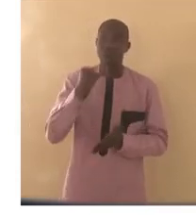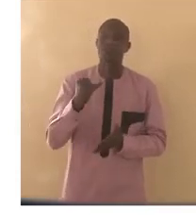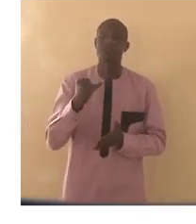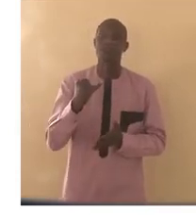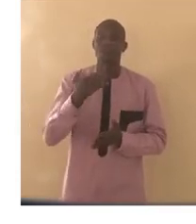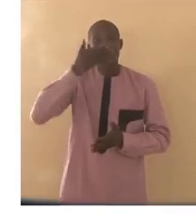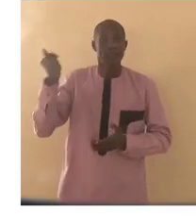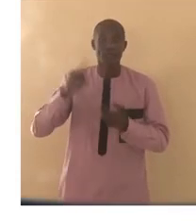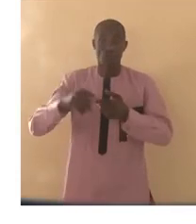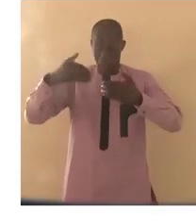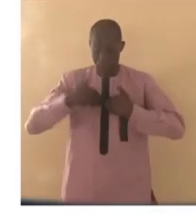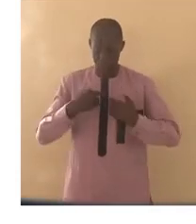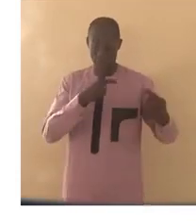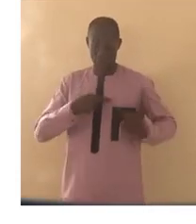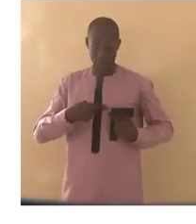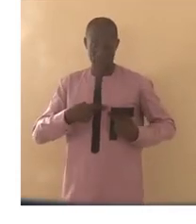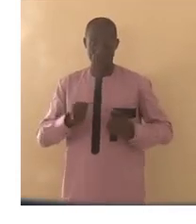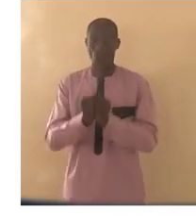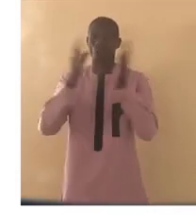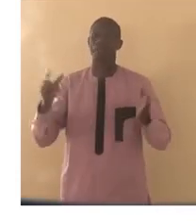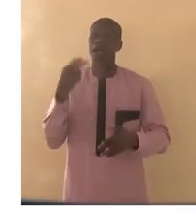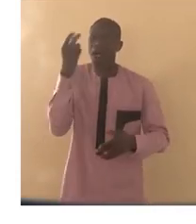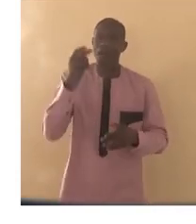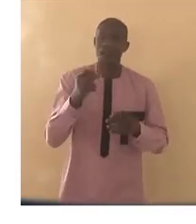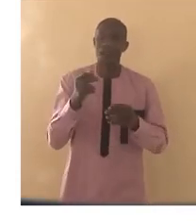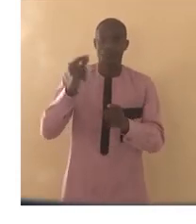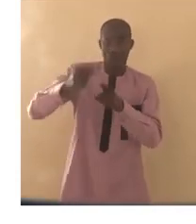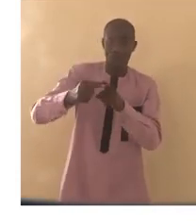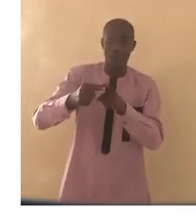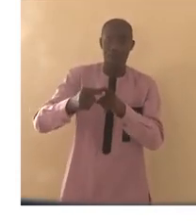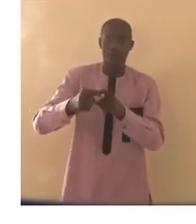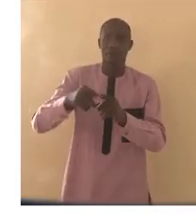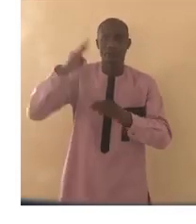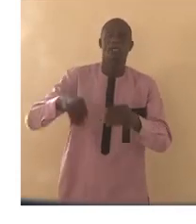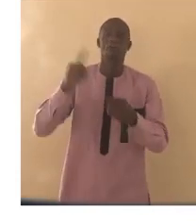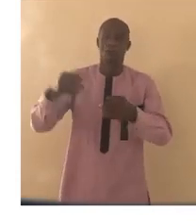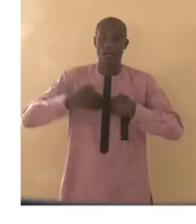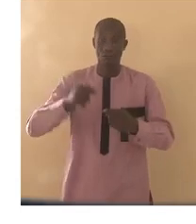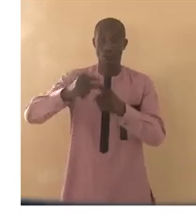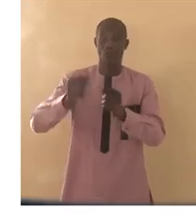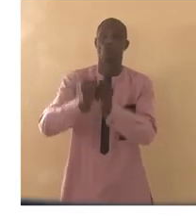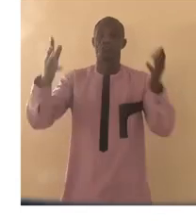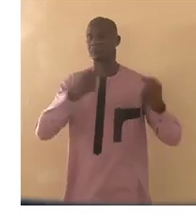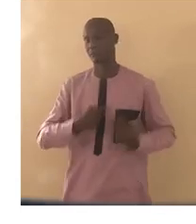it is better to have a heart without words than to have words without a heart.